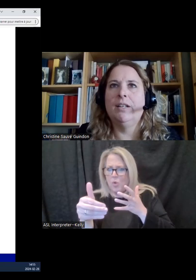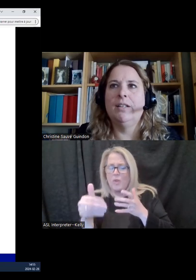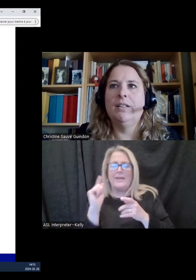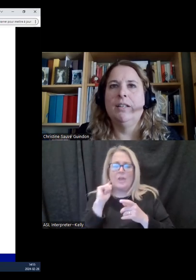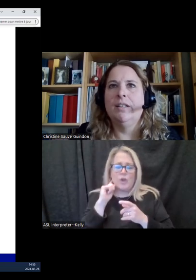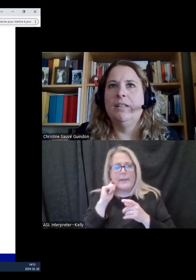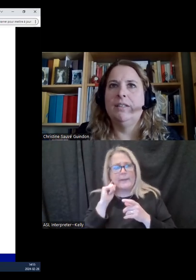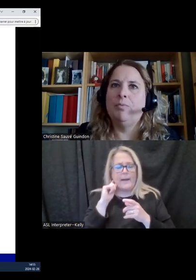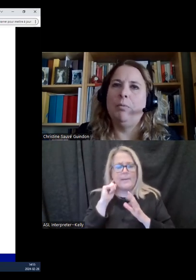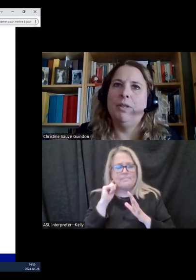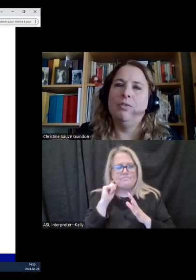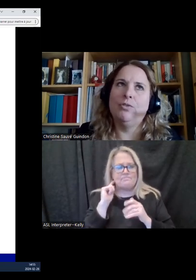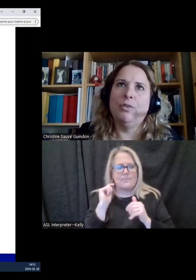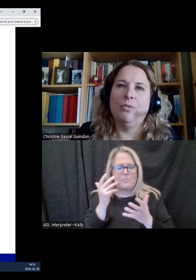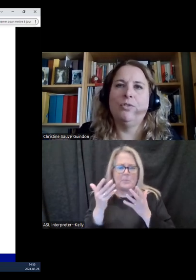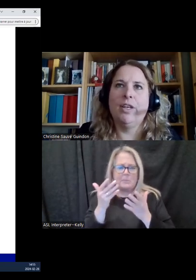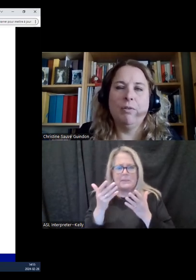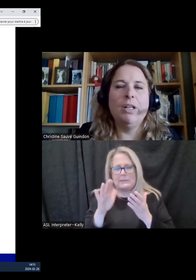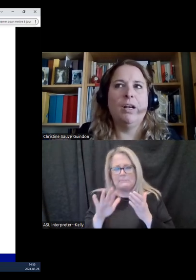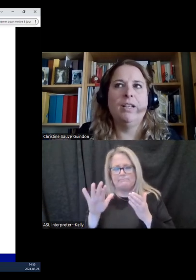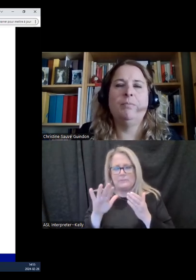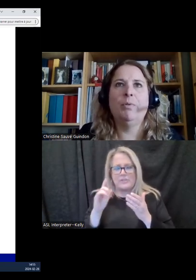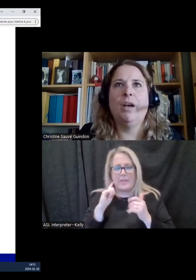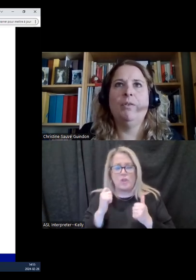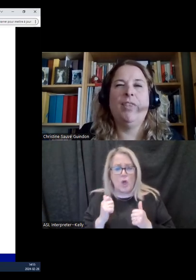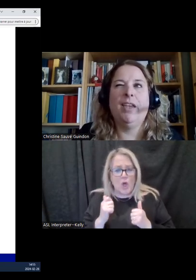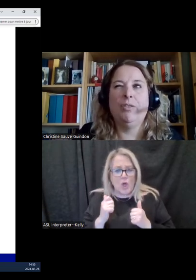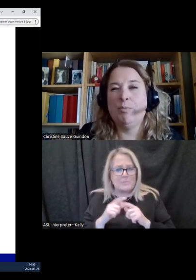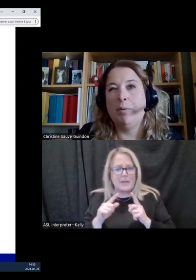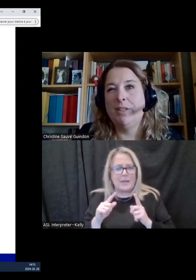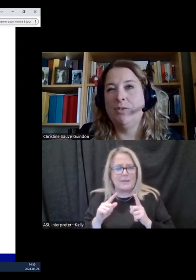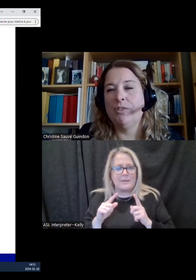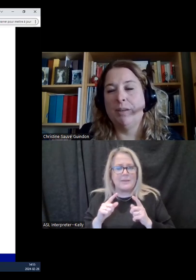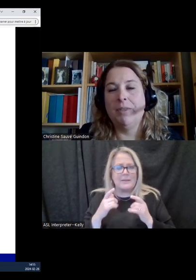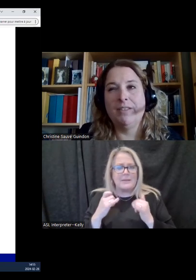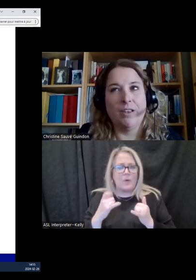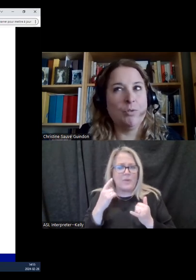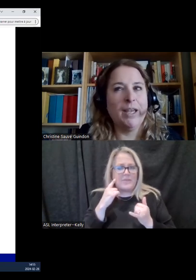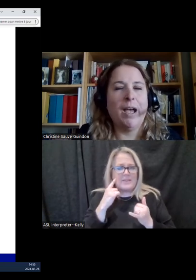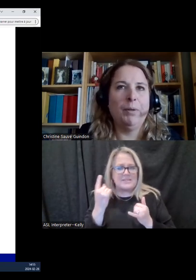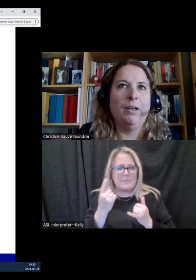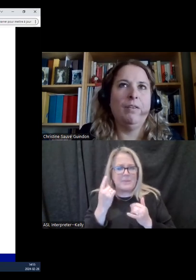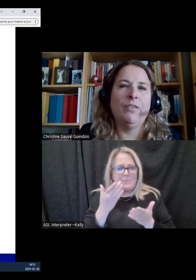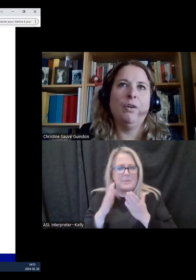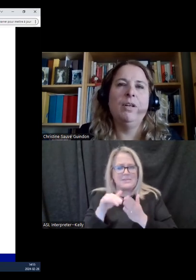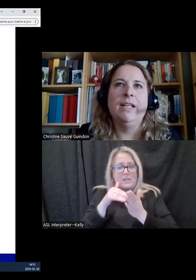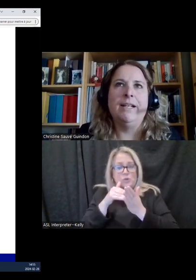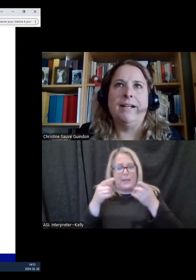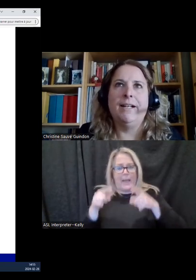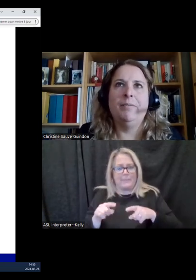hearing is probably, there's a hearing loss, but we're now thinking there's probably something centrally happening